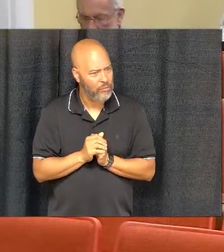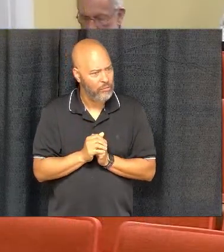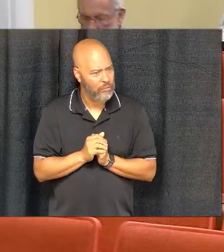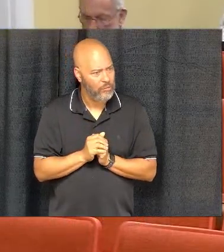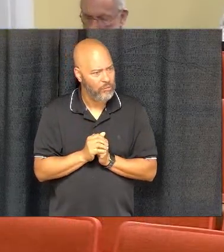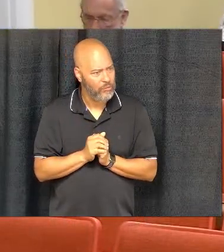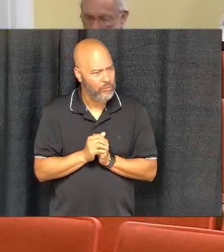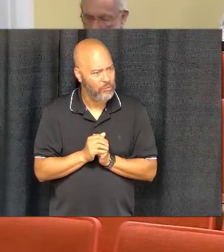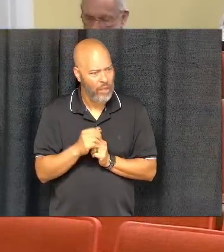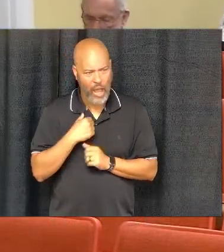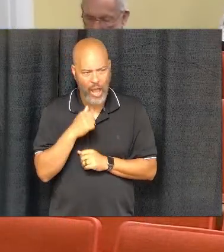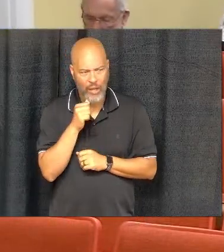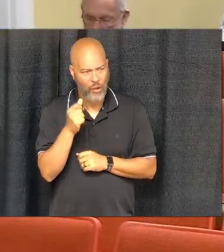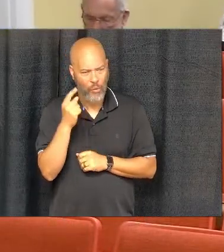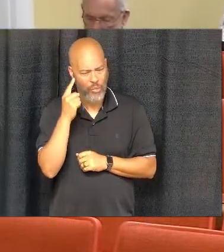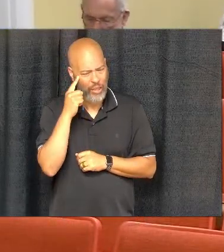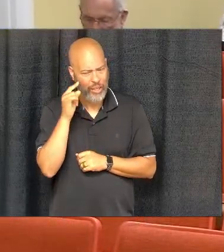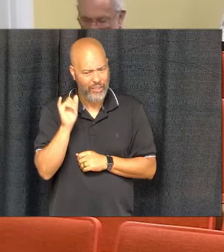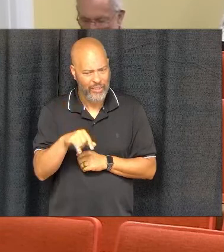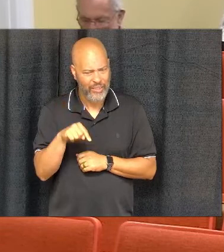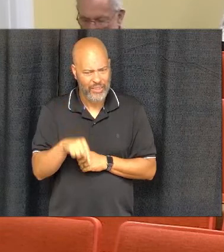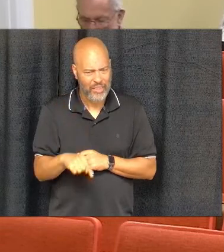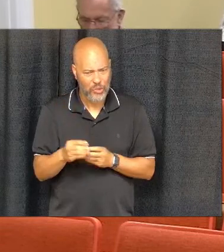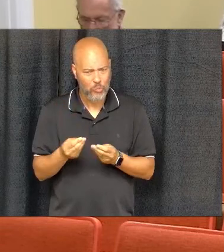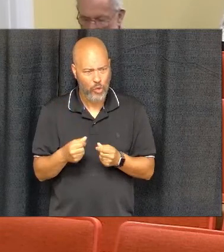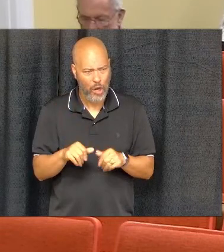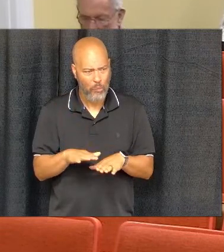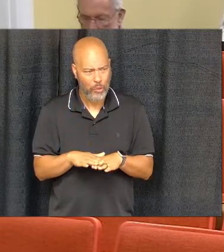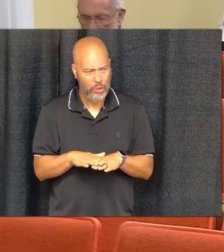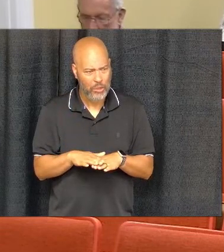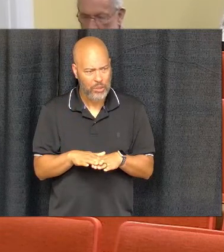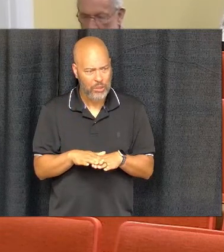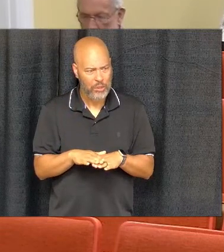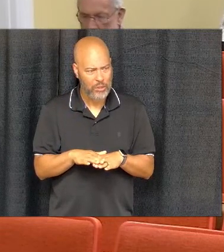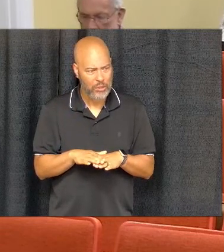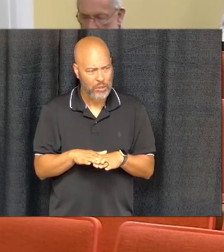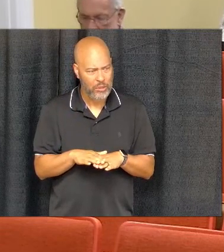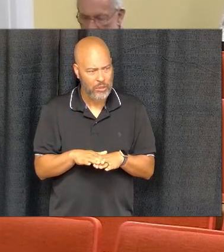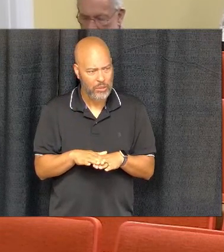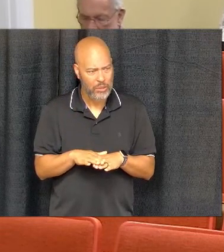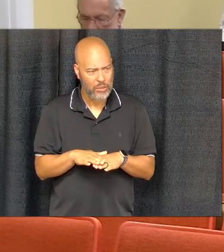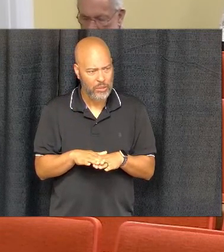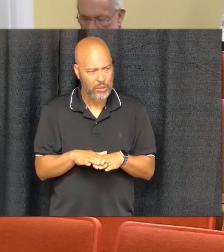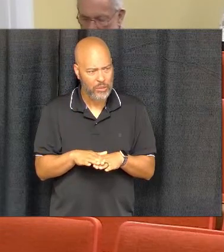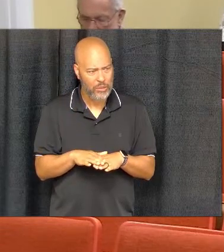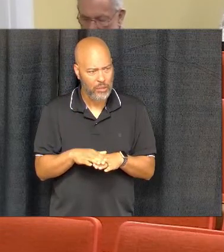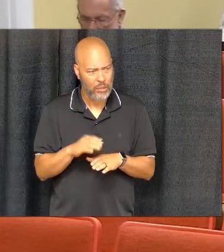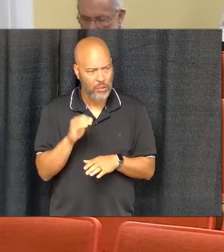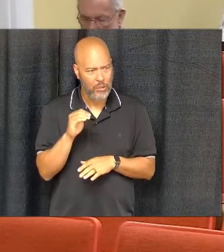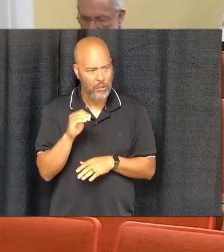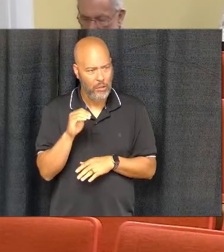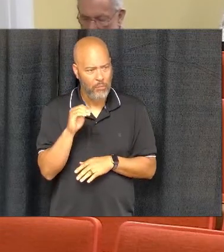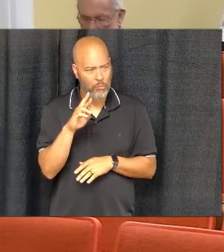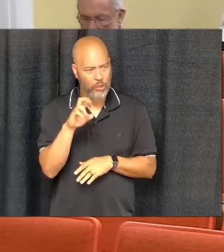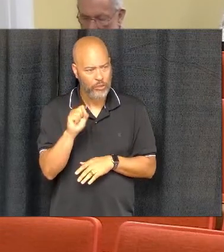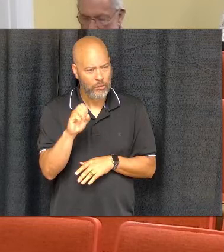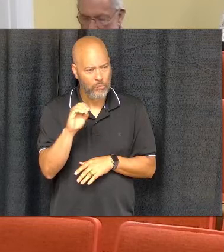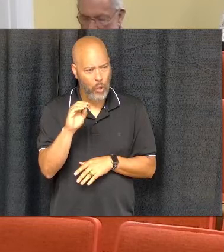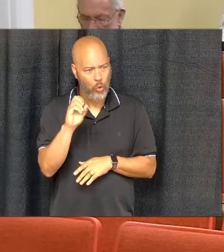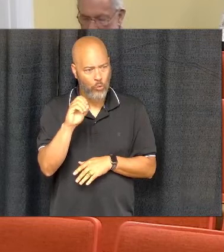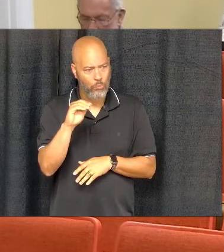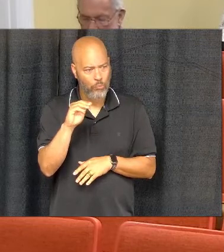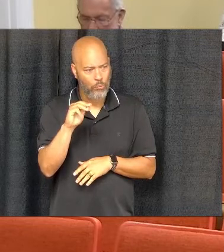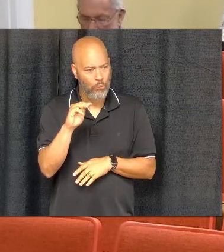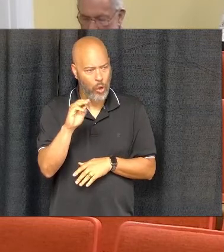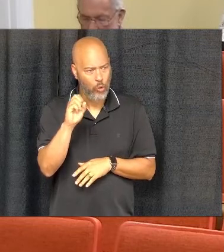I don't believe it's this property. It might be. Ms. Mosley, a retired That's on the educator other who's no side of the longer on there? driveway